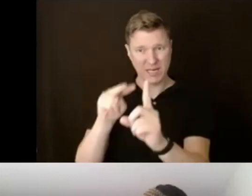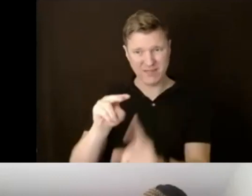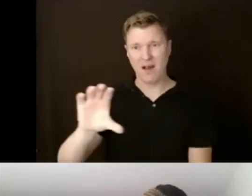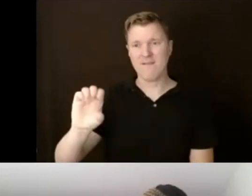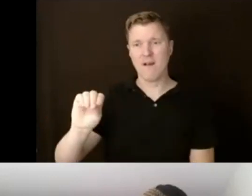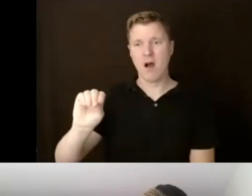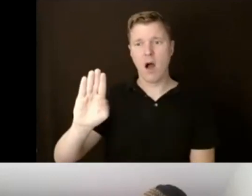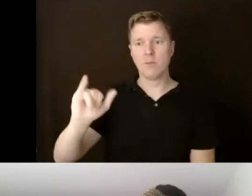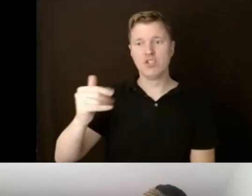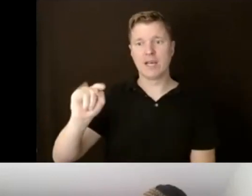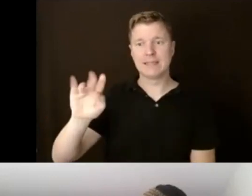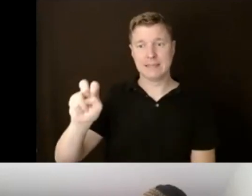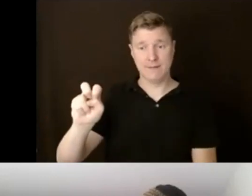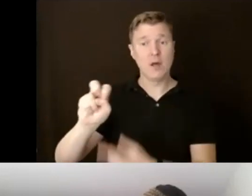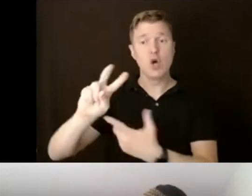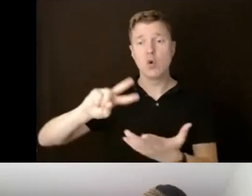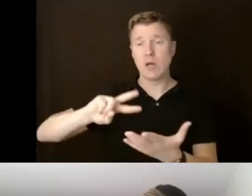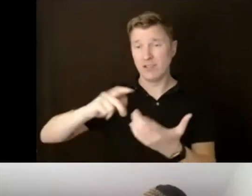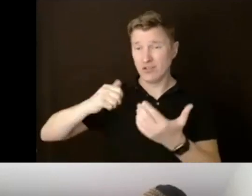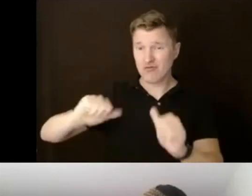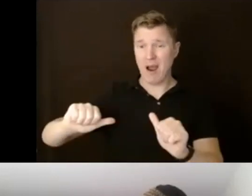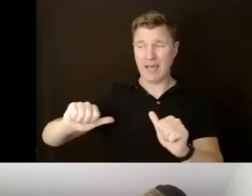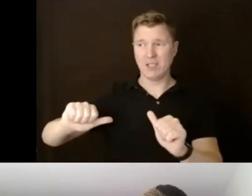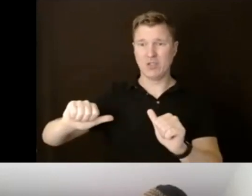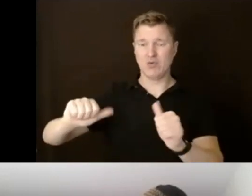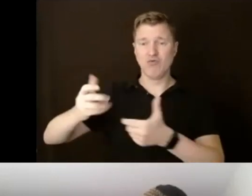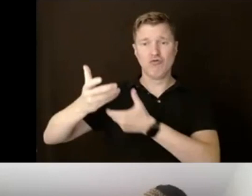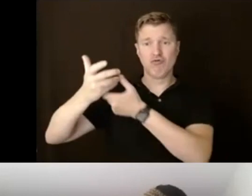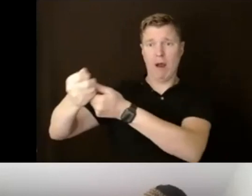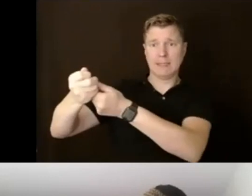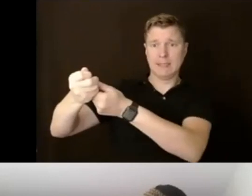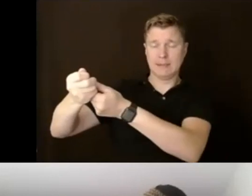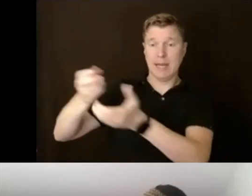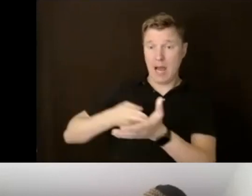and really try to be trustworthy and honest.